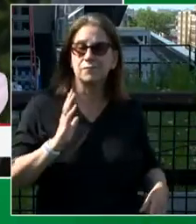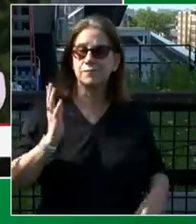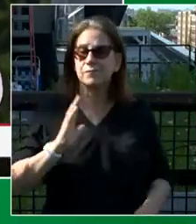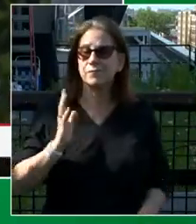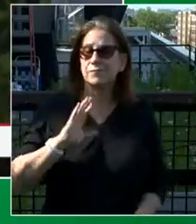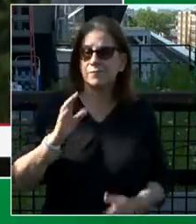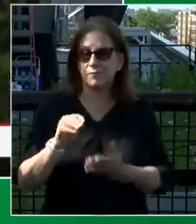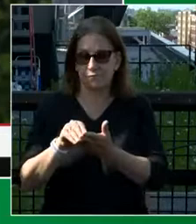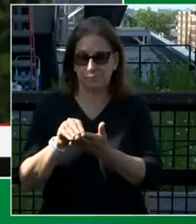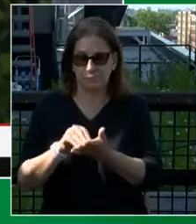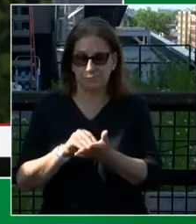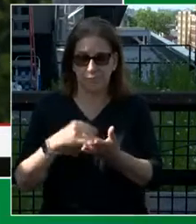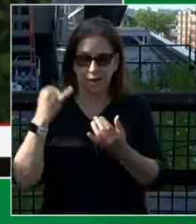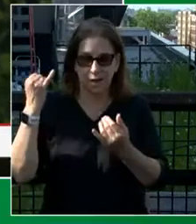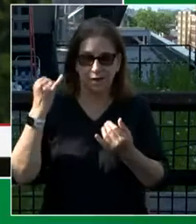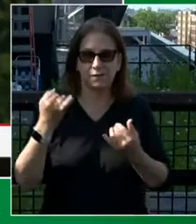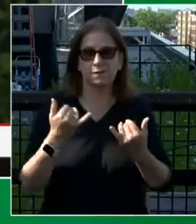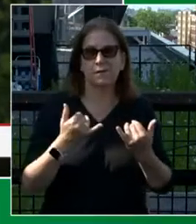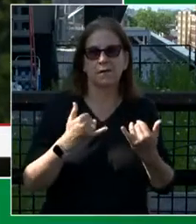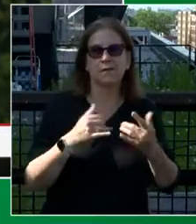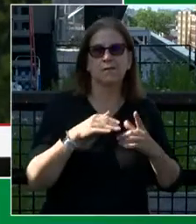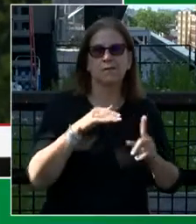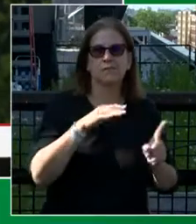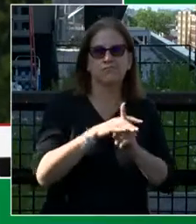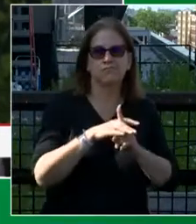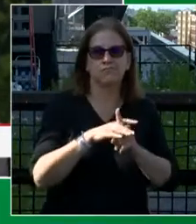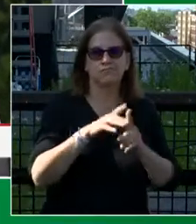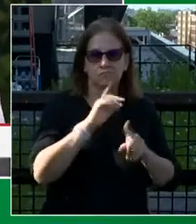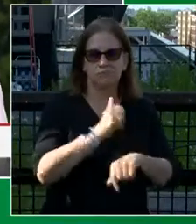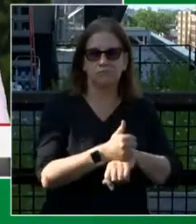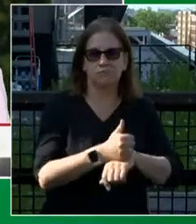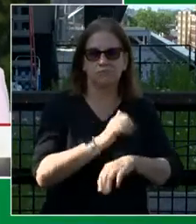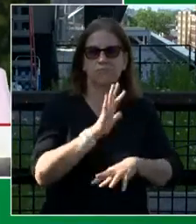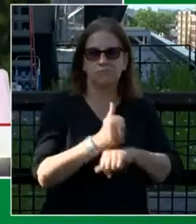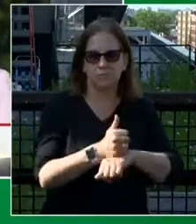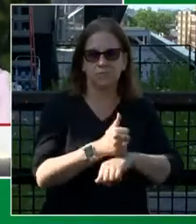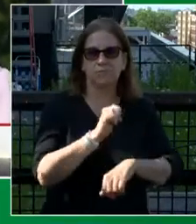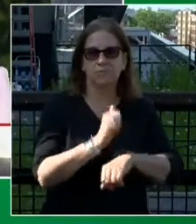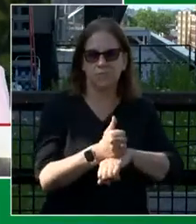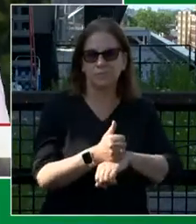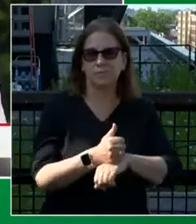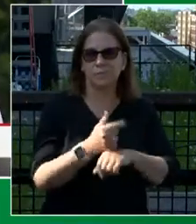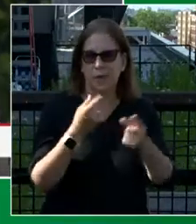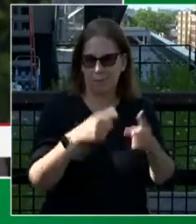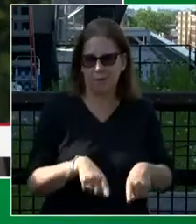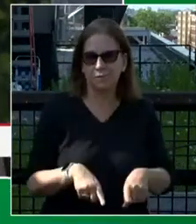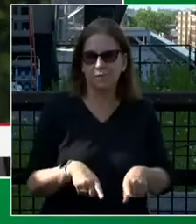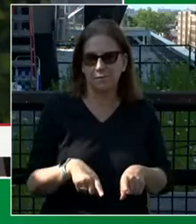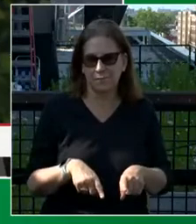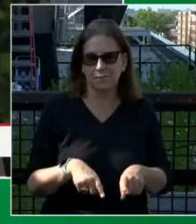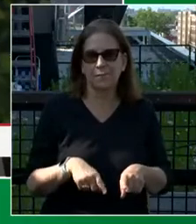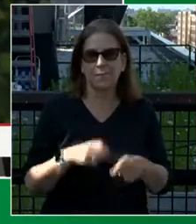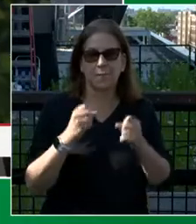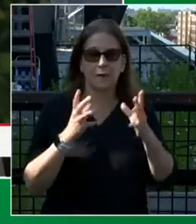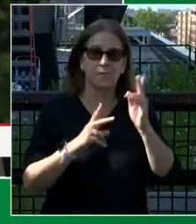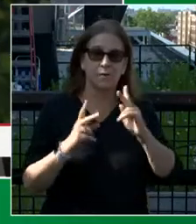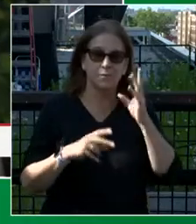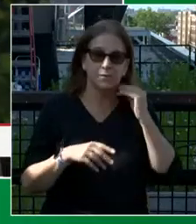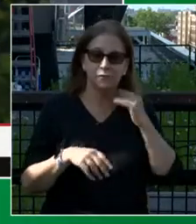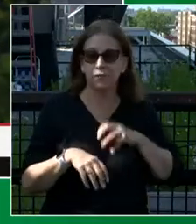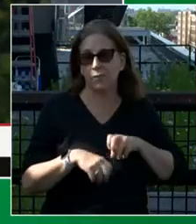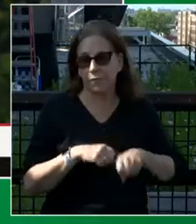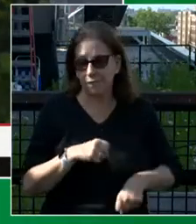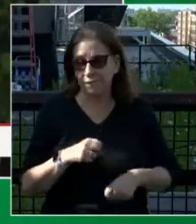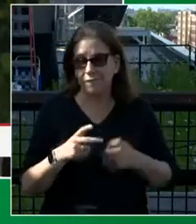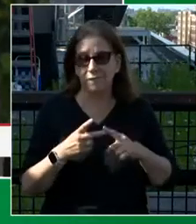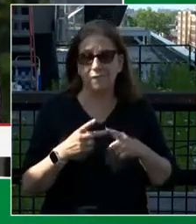that there have been so many losses, and certainly in my family regarding COVID over the last year, and